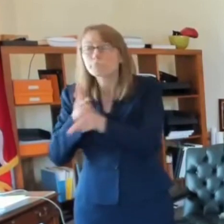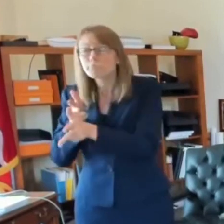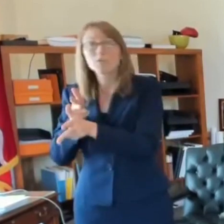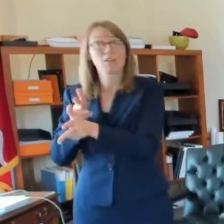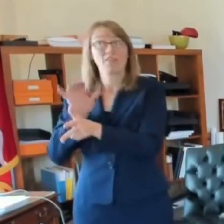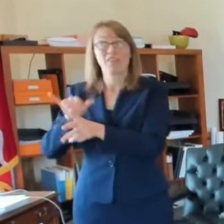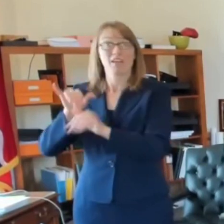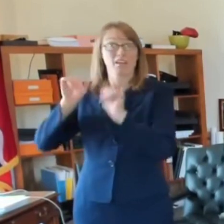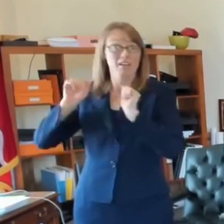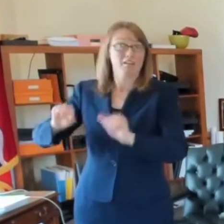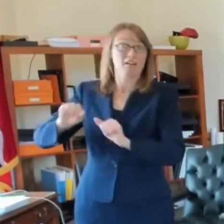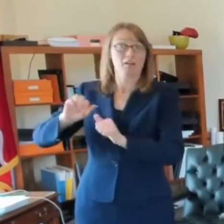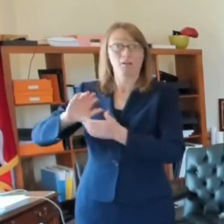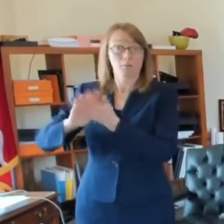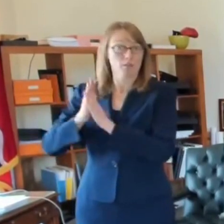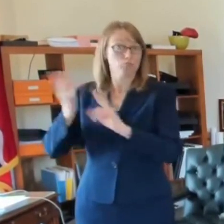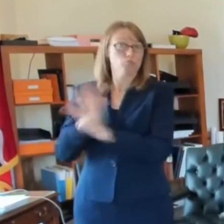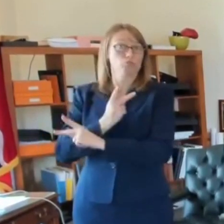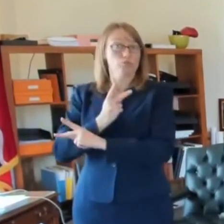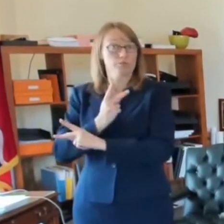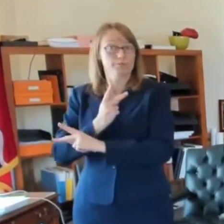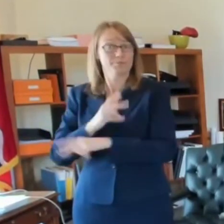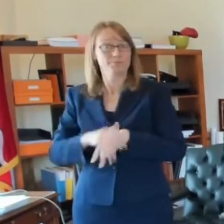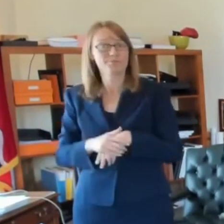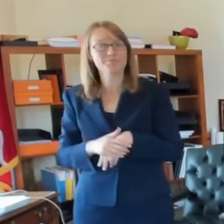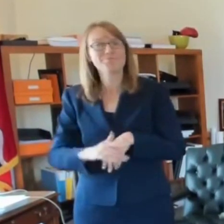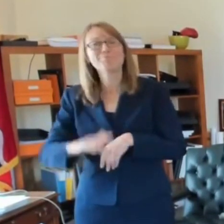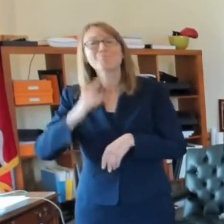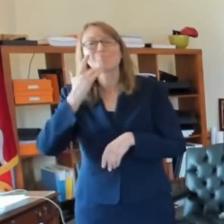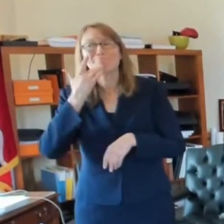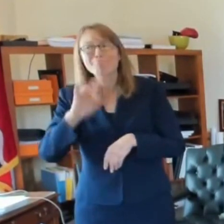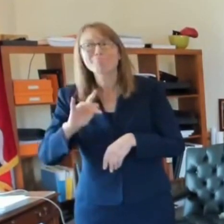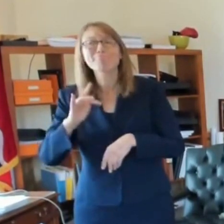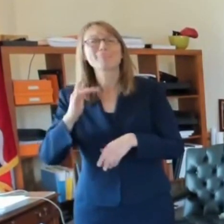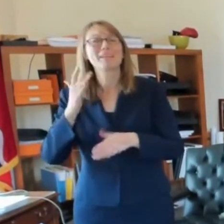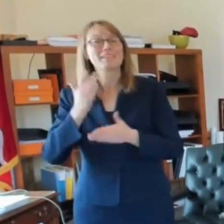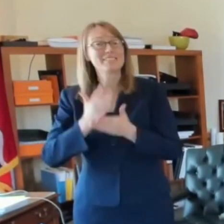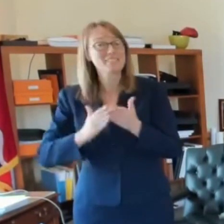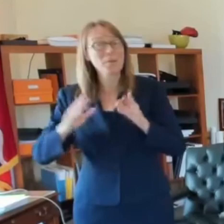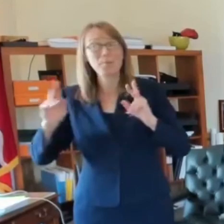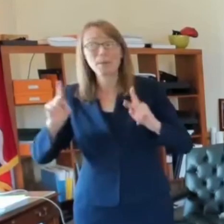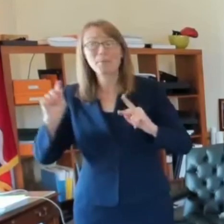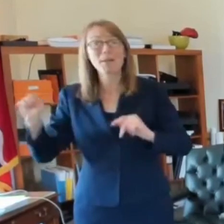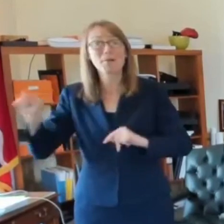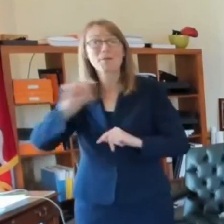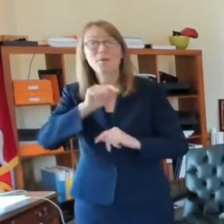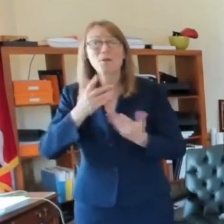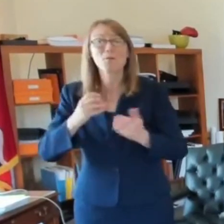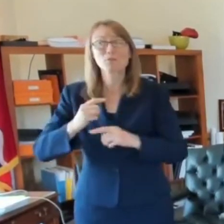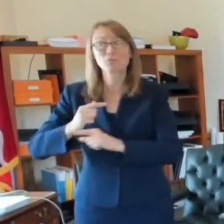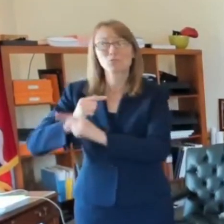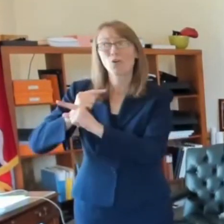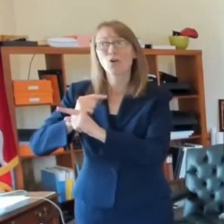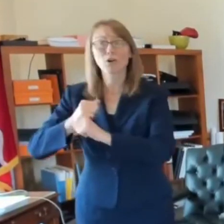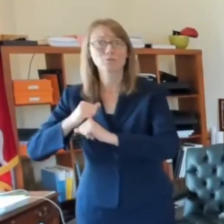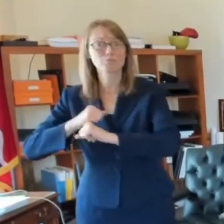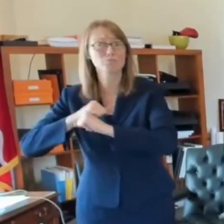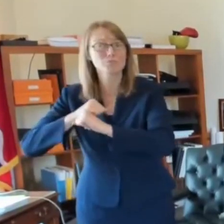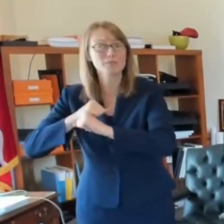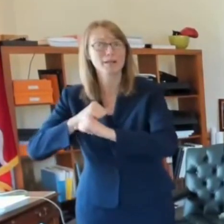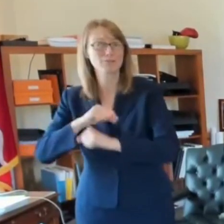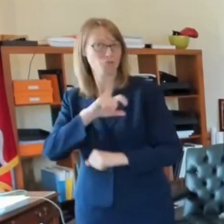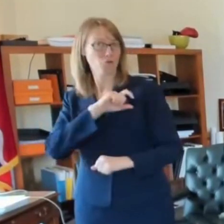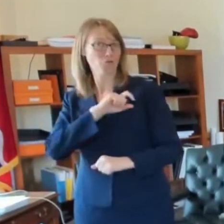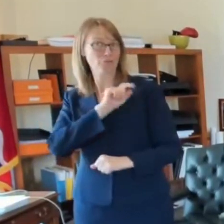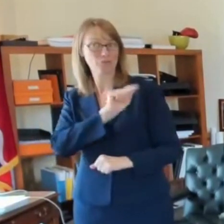thankfully there are individuals who want to be guardians of our public safety, who are willing to do